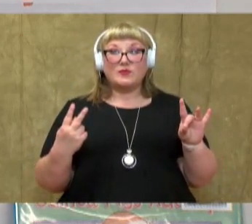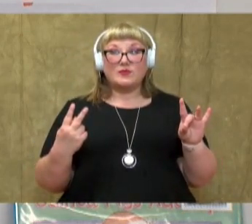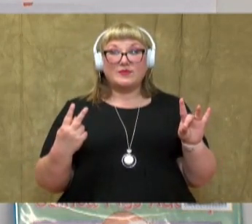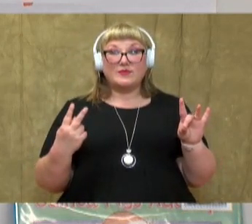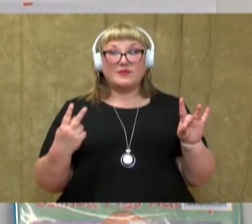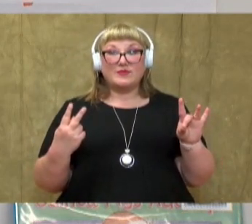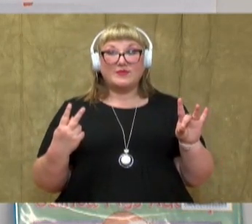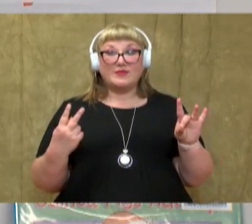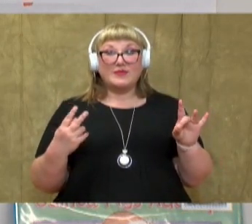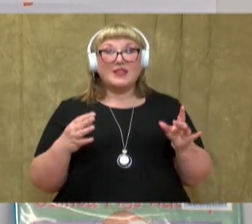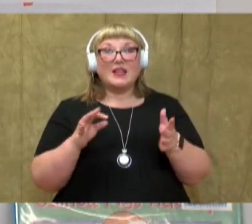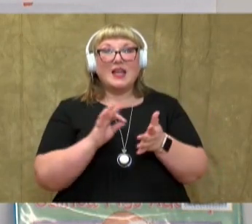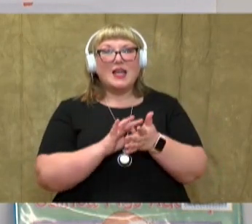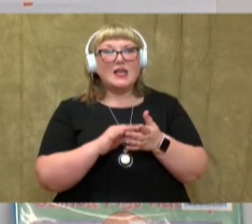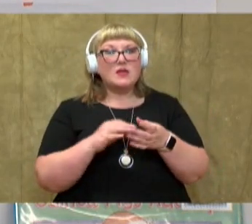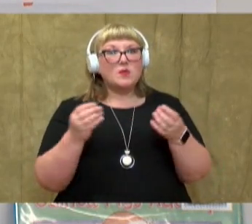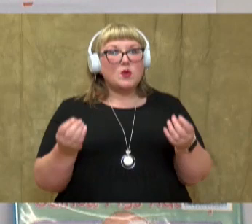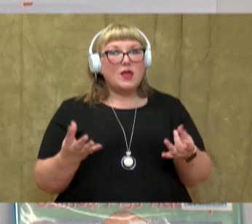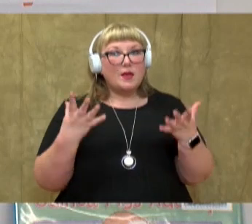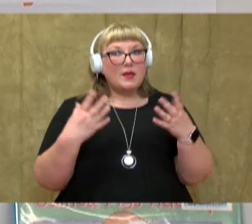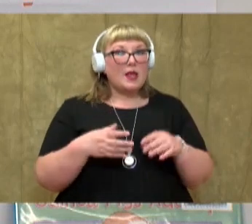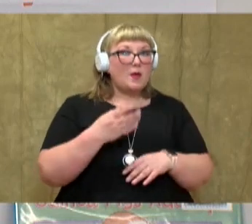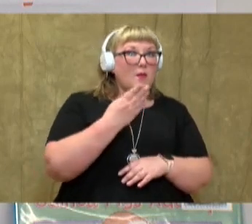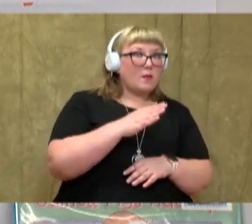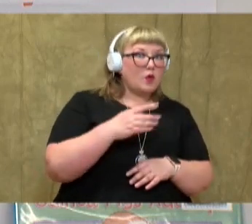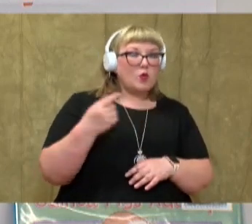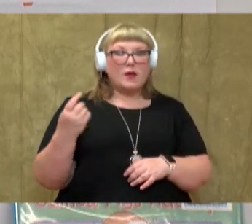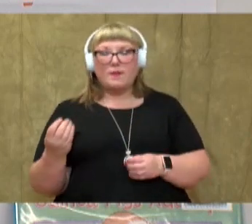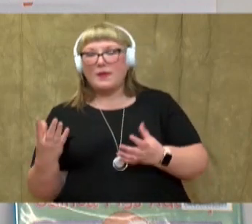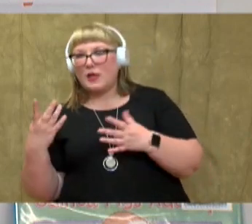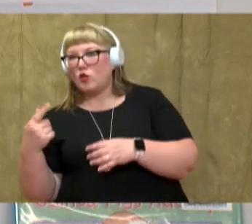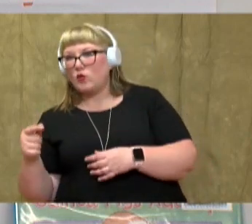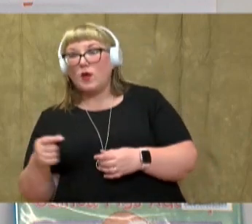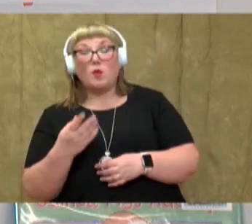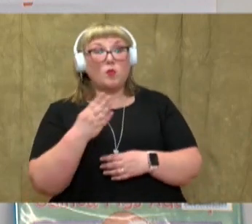So let's count and see how many blue and how many green we have.